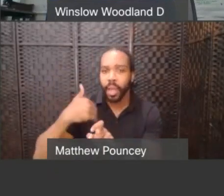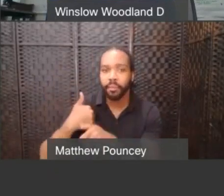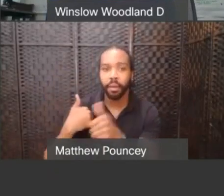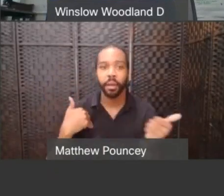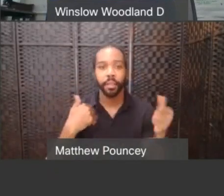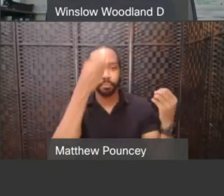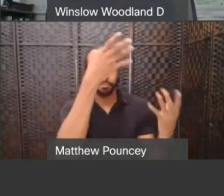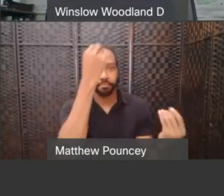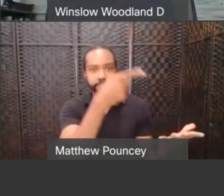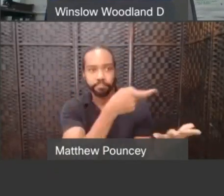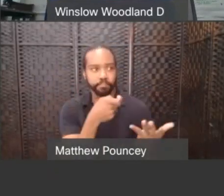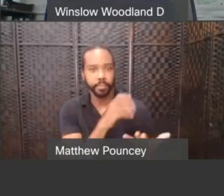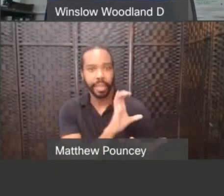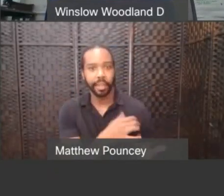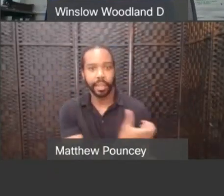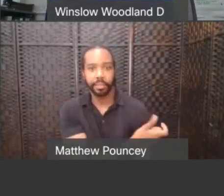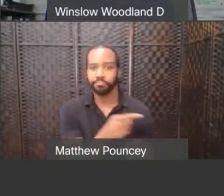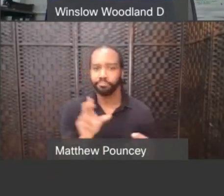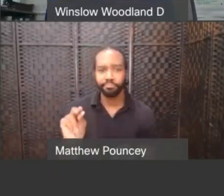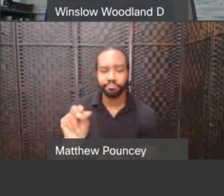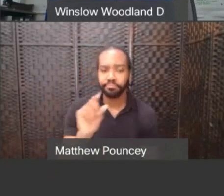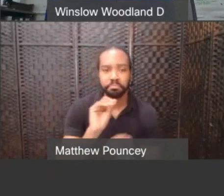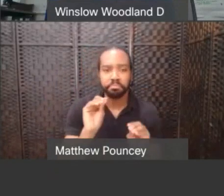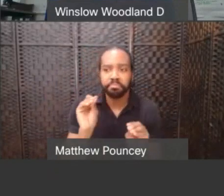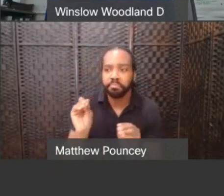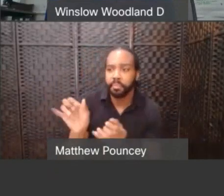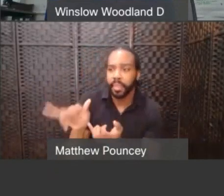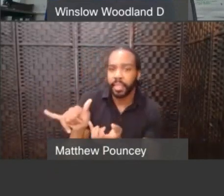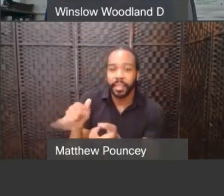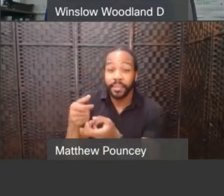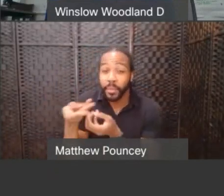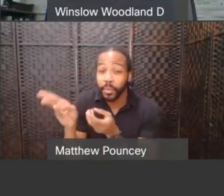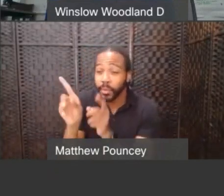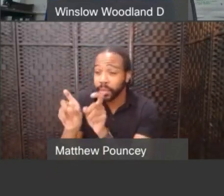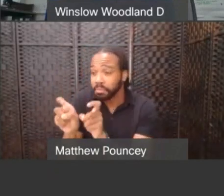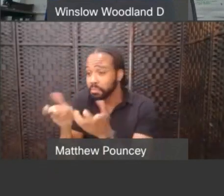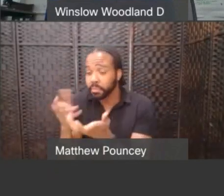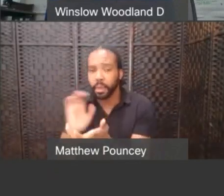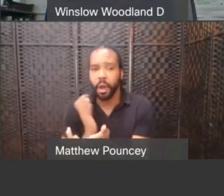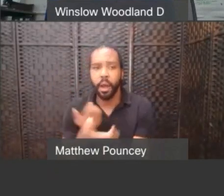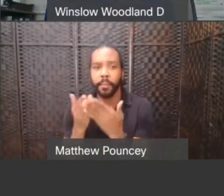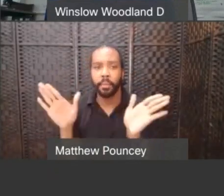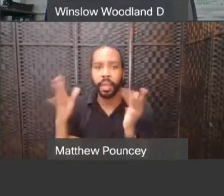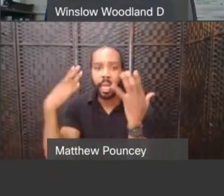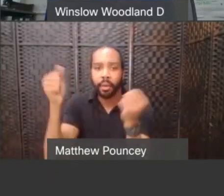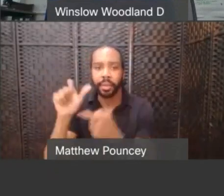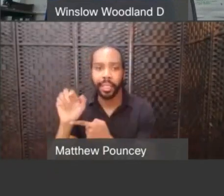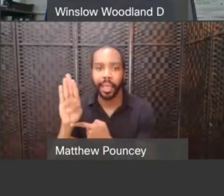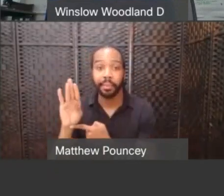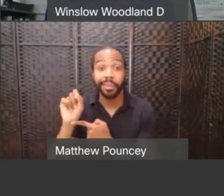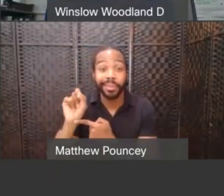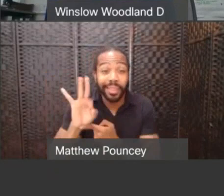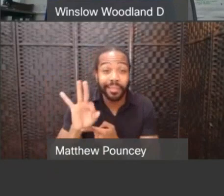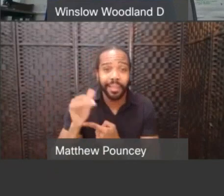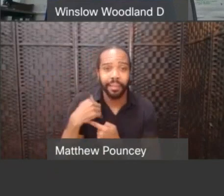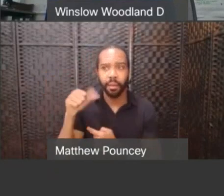information. This is genuinely just surveillance of the samples that we had at the public health lab. So, and even if I did have that